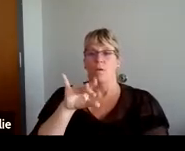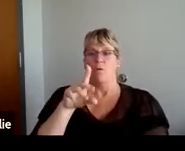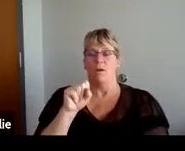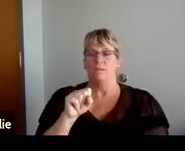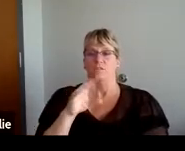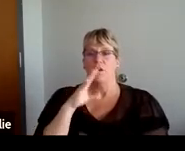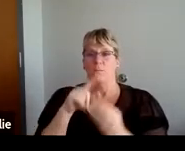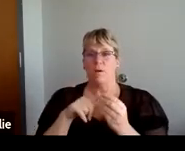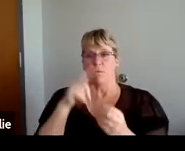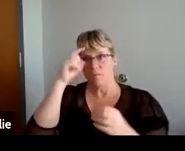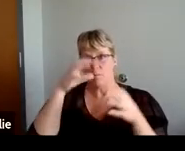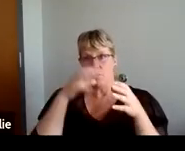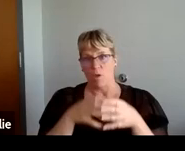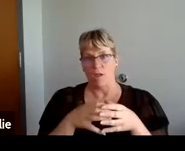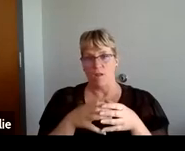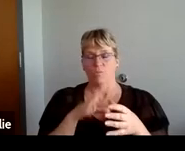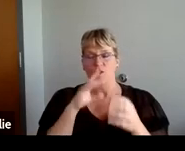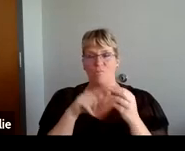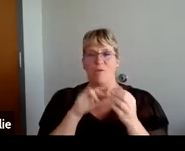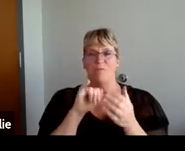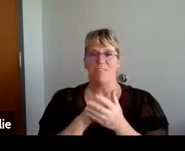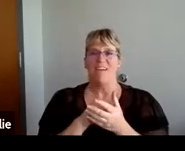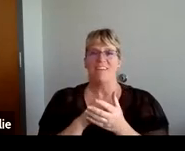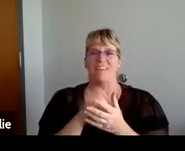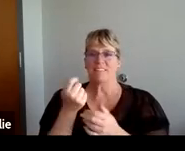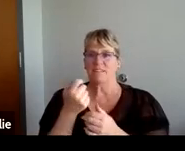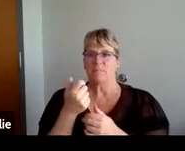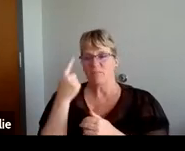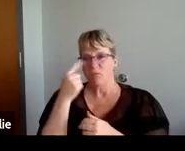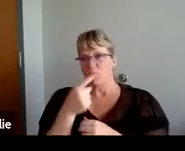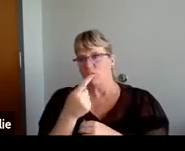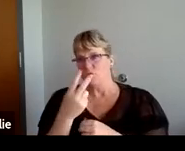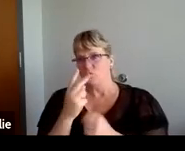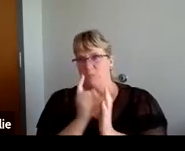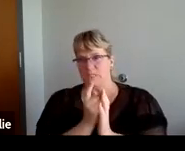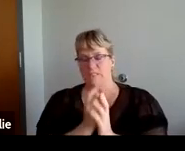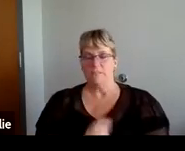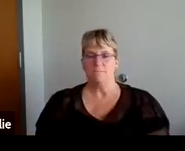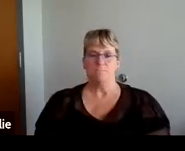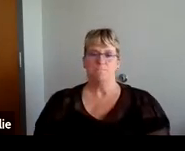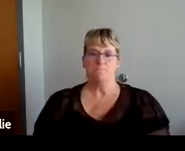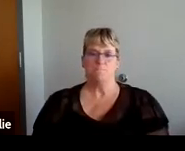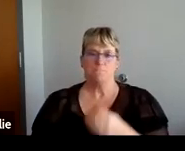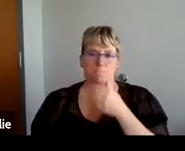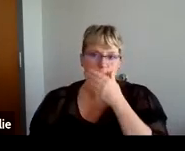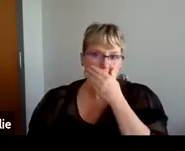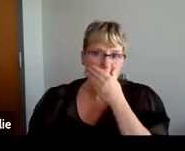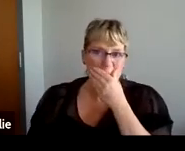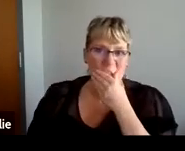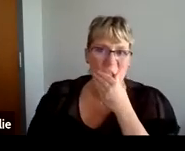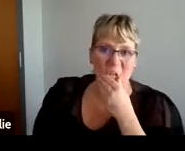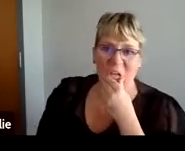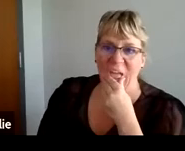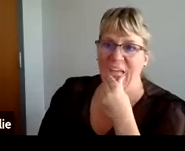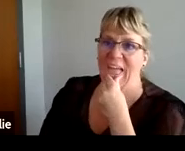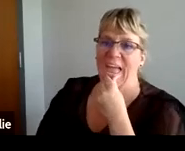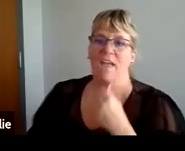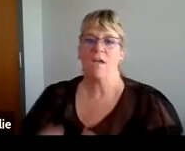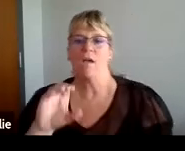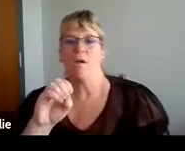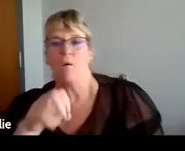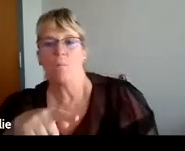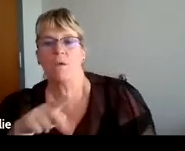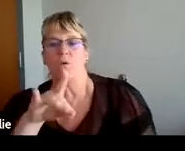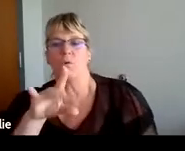and pick on that substance of abuse for a few minutes here. So opioids interrupt all of the circuits in our